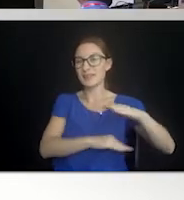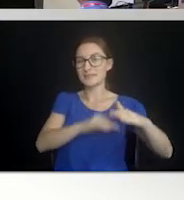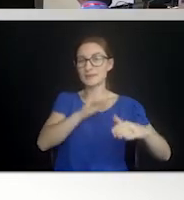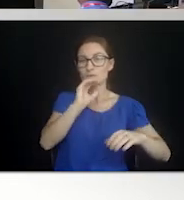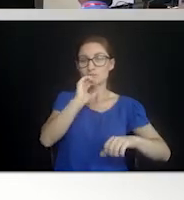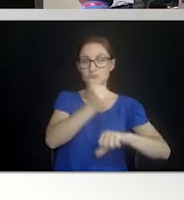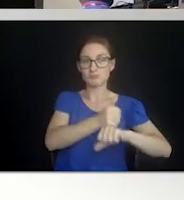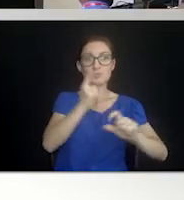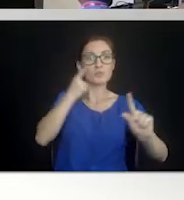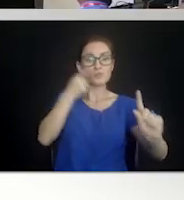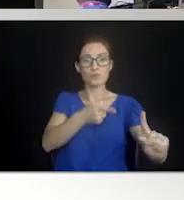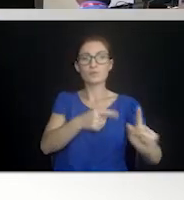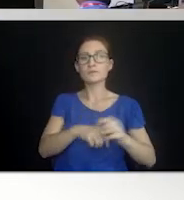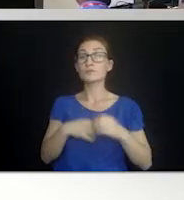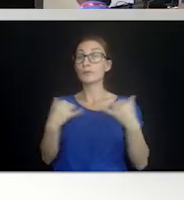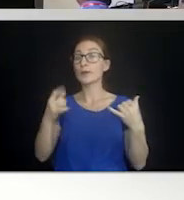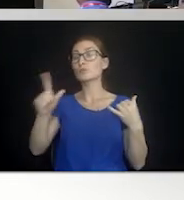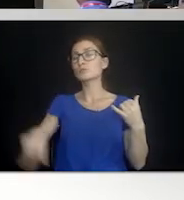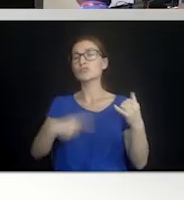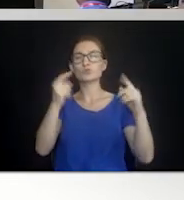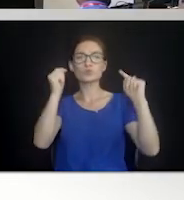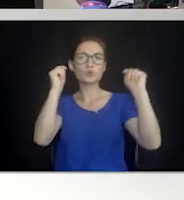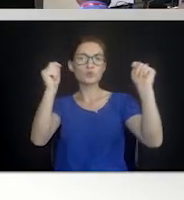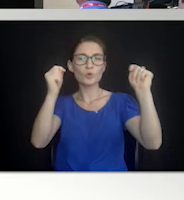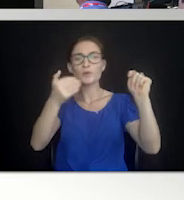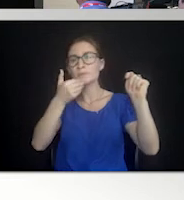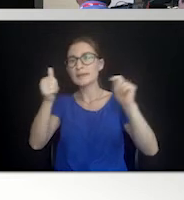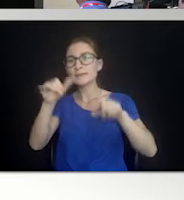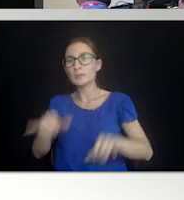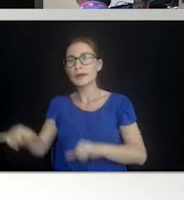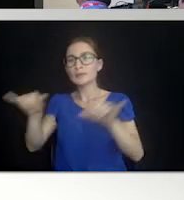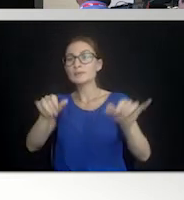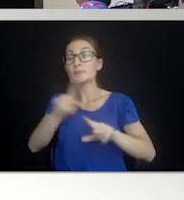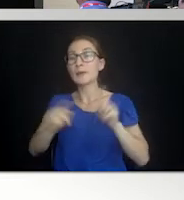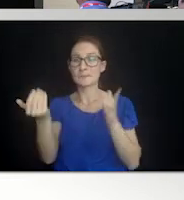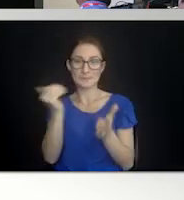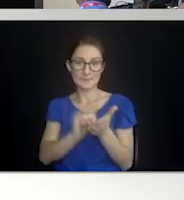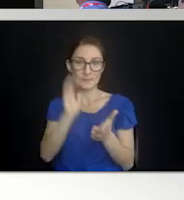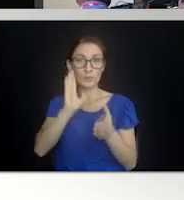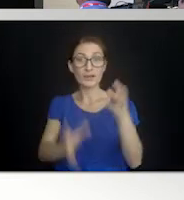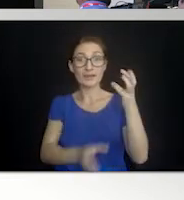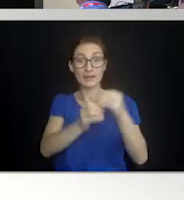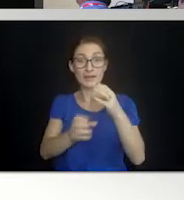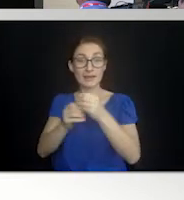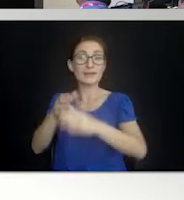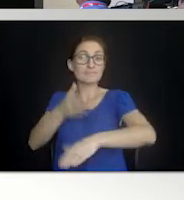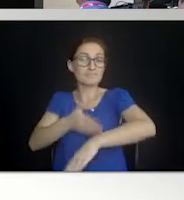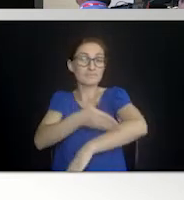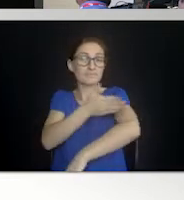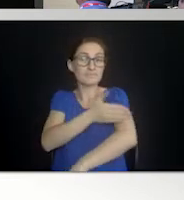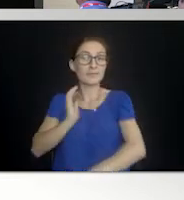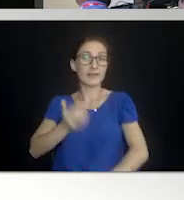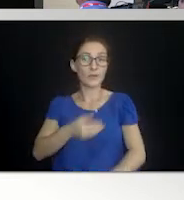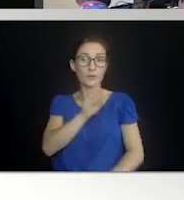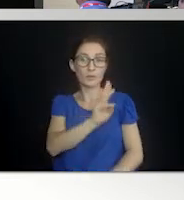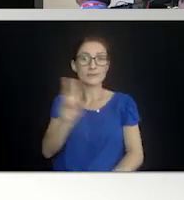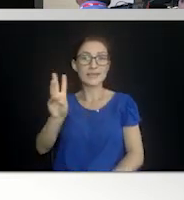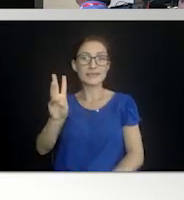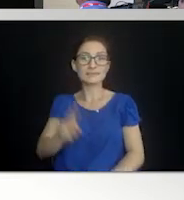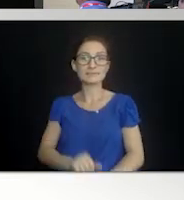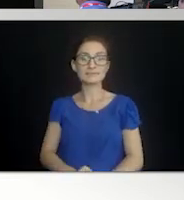child at every age. Right now, we just basically have tutorials and best practices, but again, we'll continue to improve upon